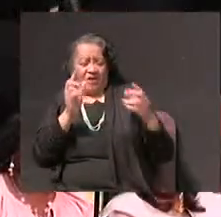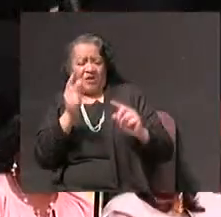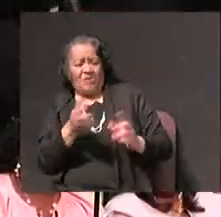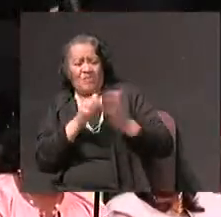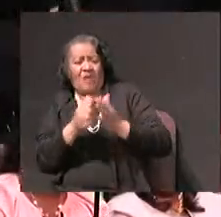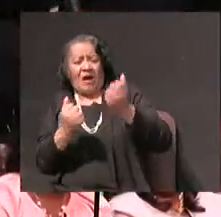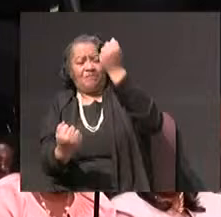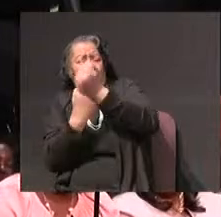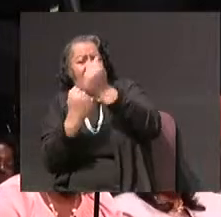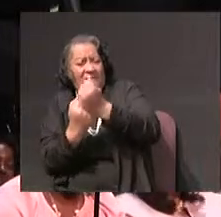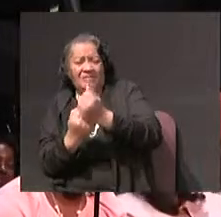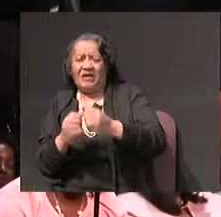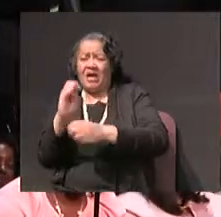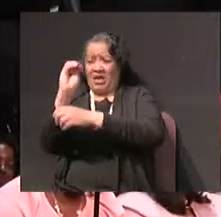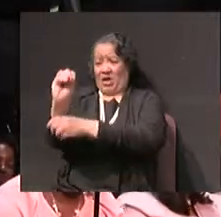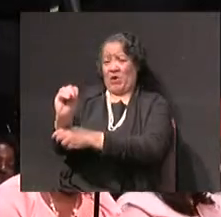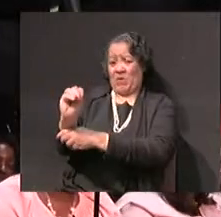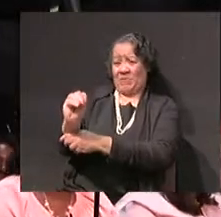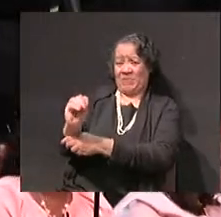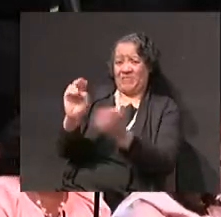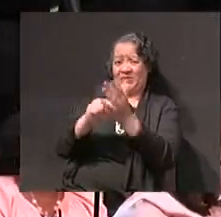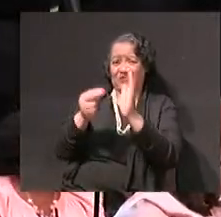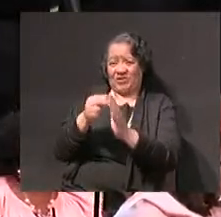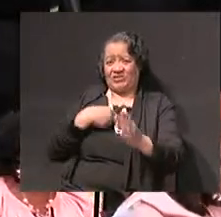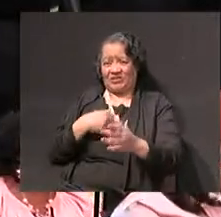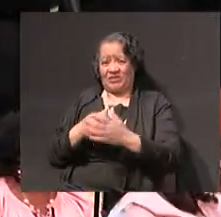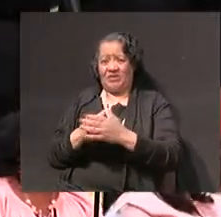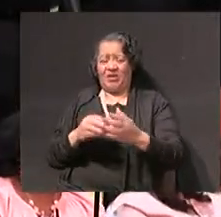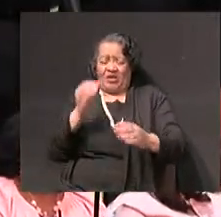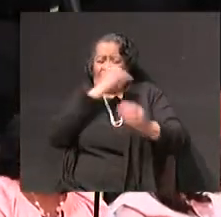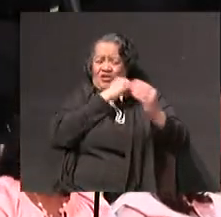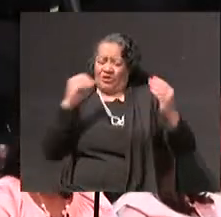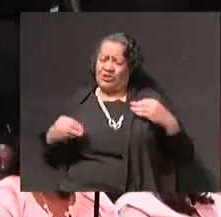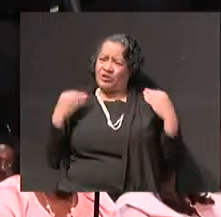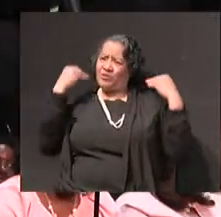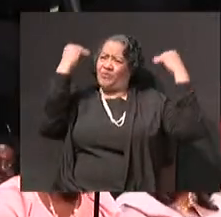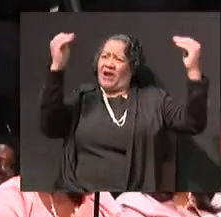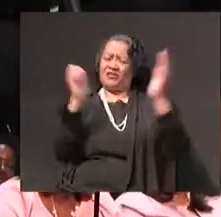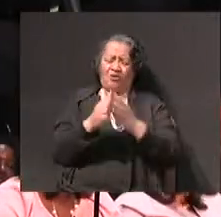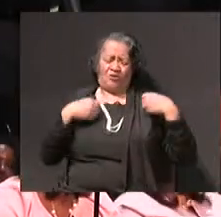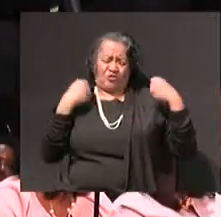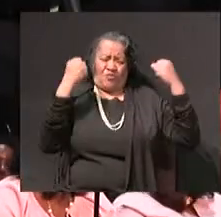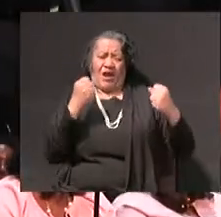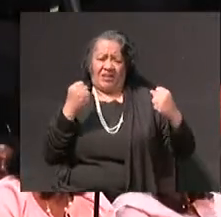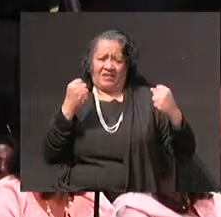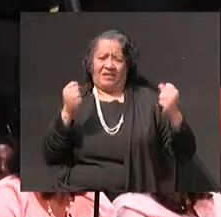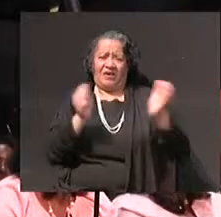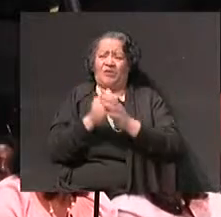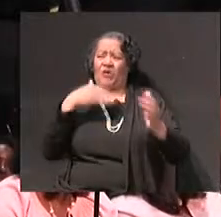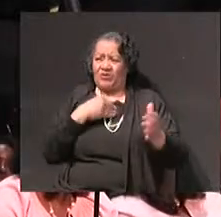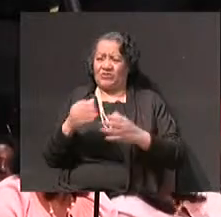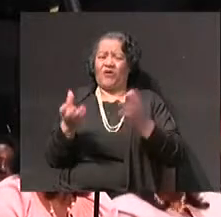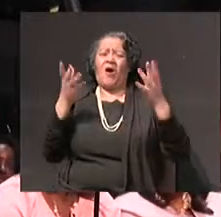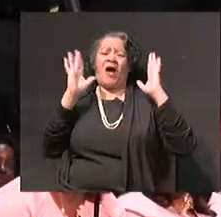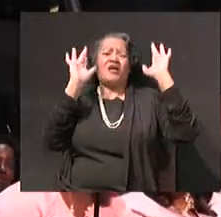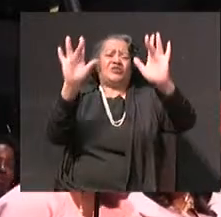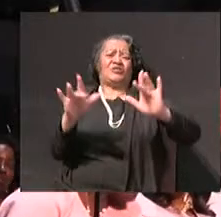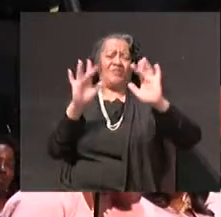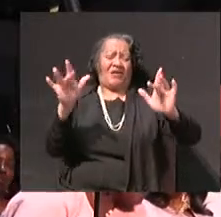post. M, he's majestic. He's mighty. He's